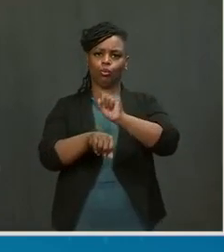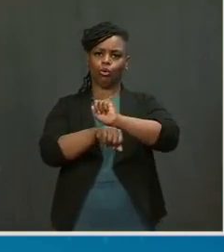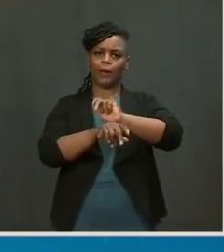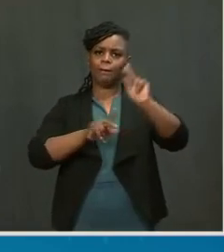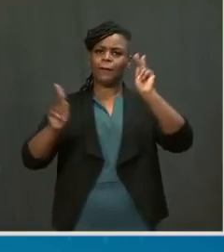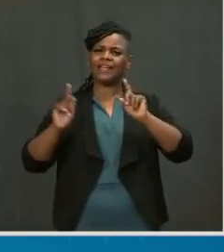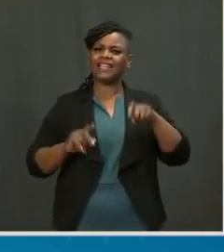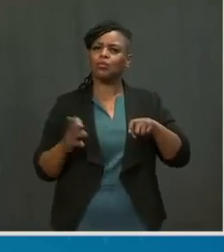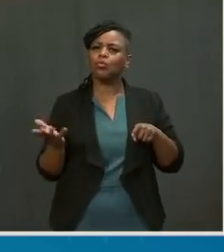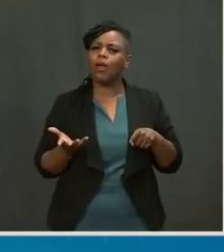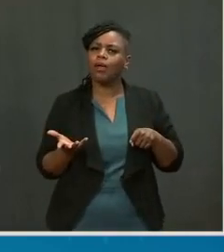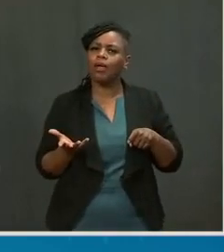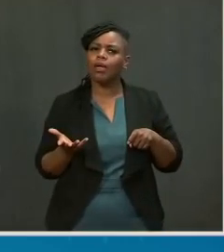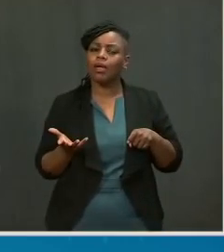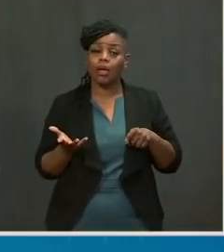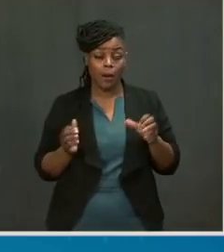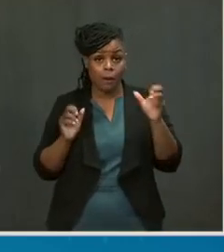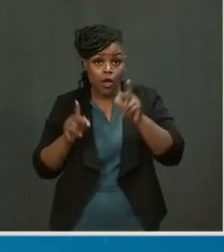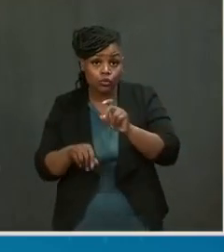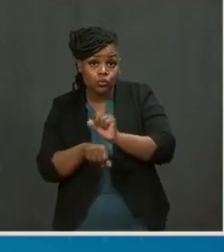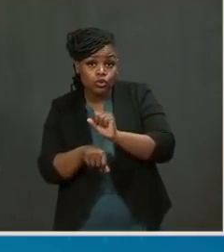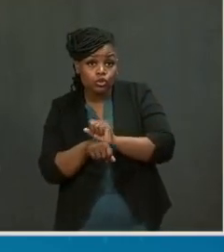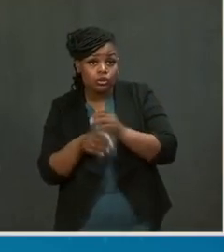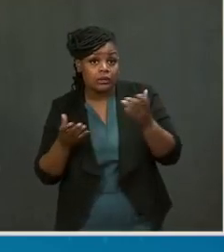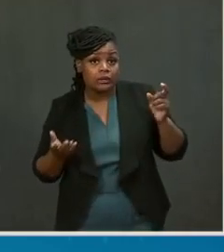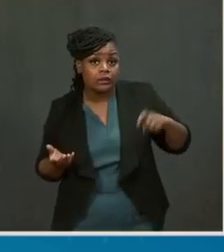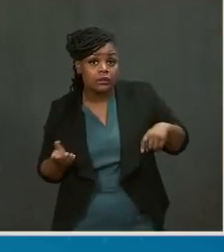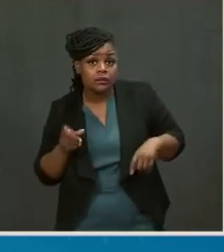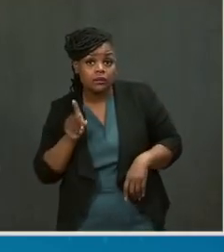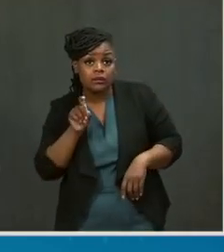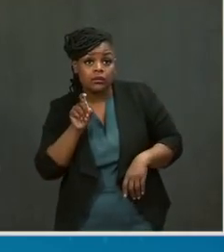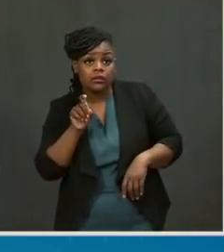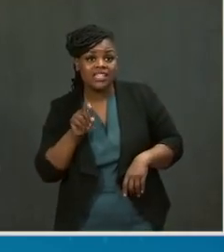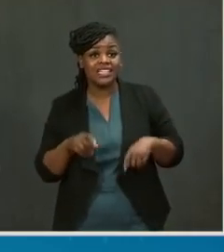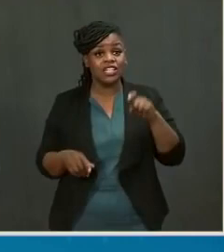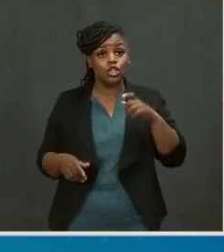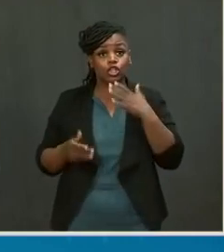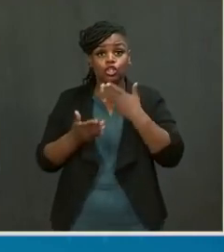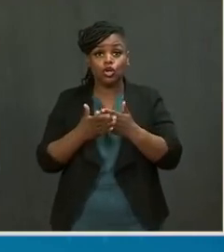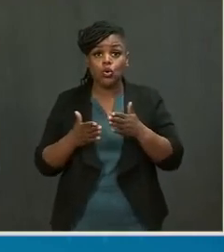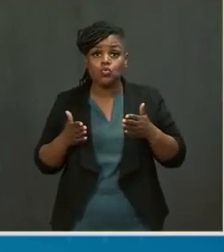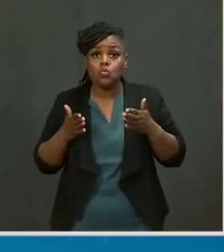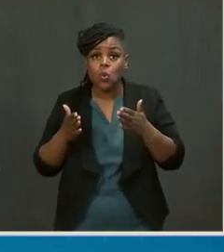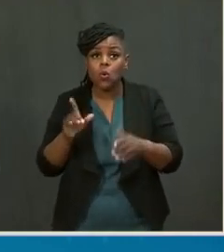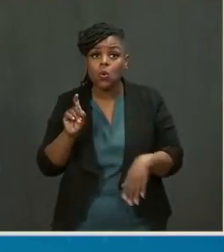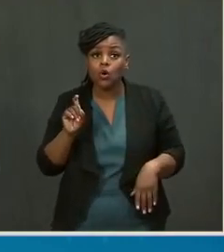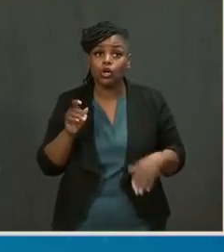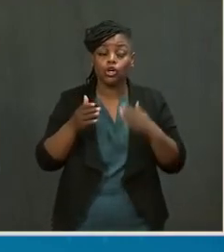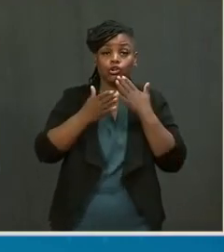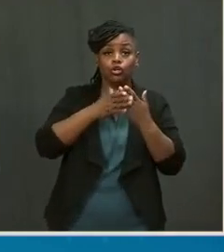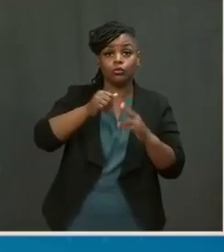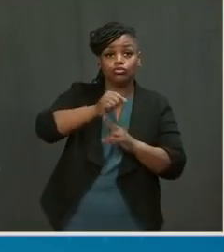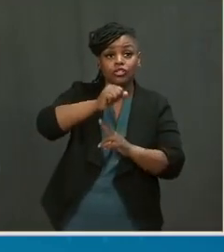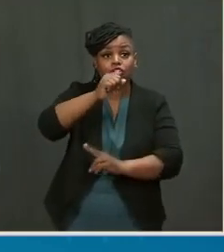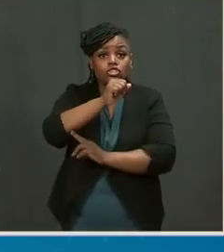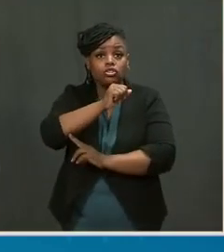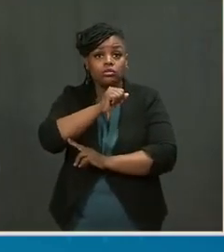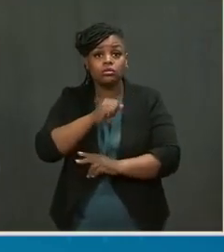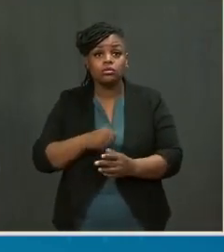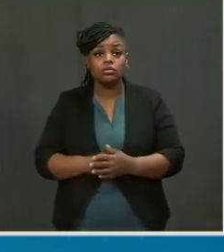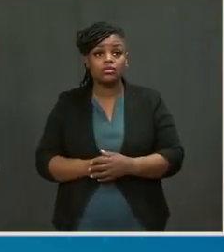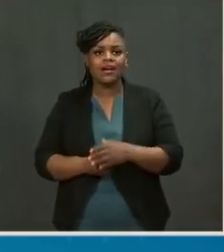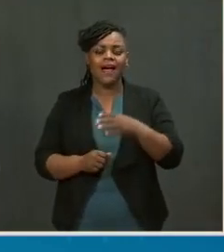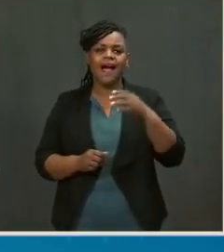So yeah, they need to drive over good roads and bridges, and one of the other things working people need to get to work, childcare.